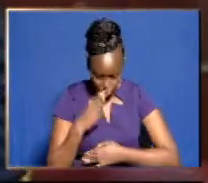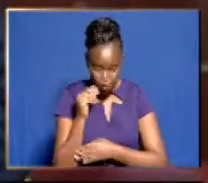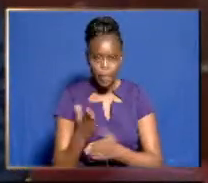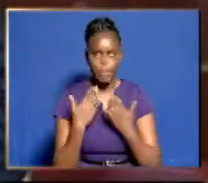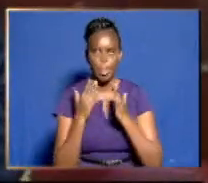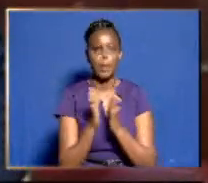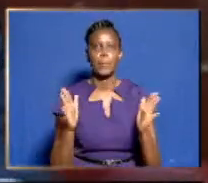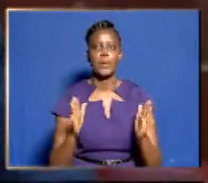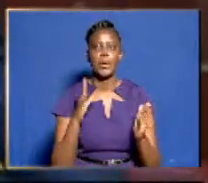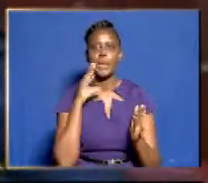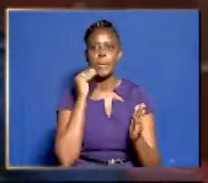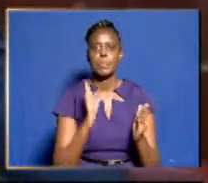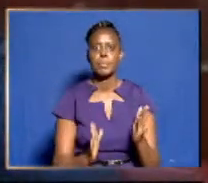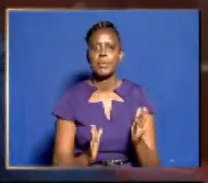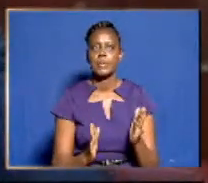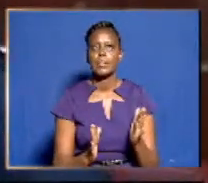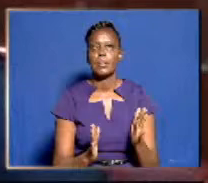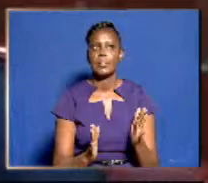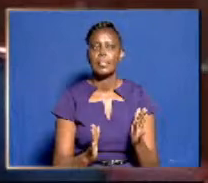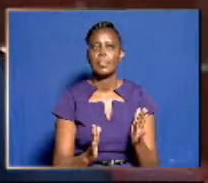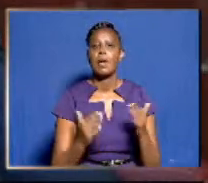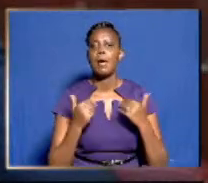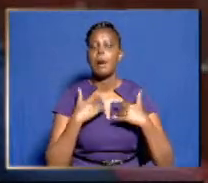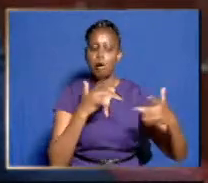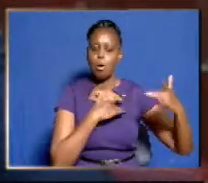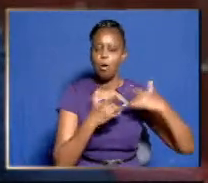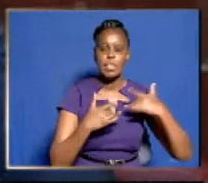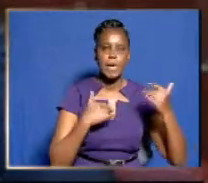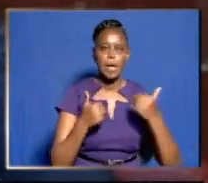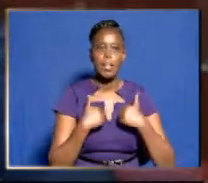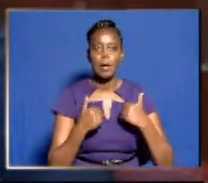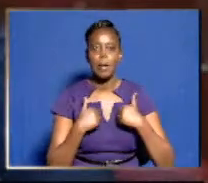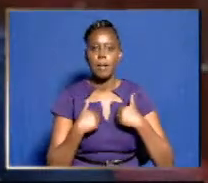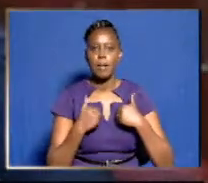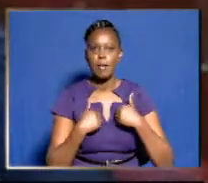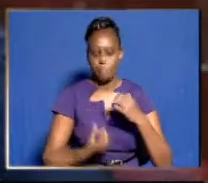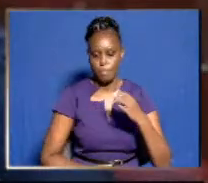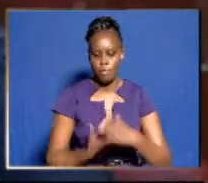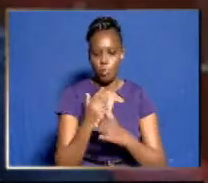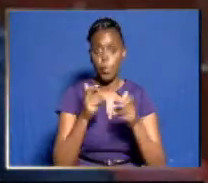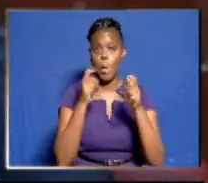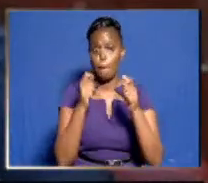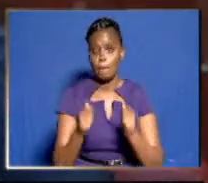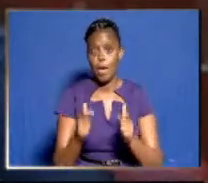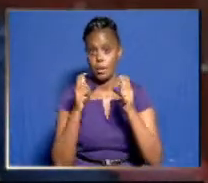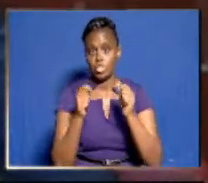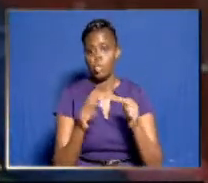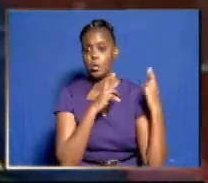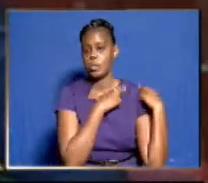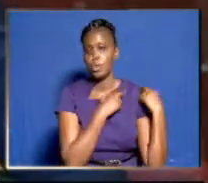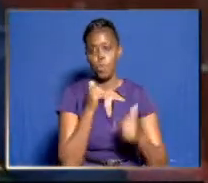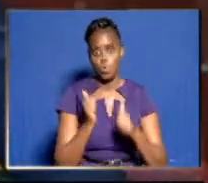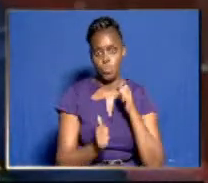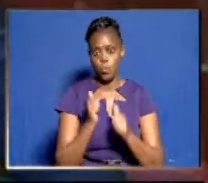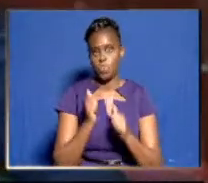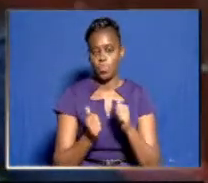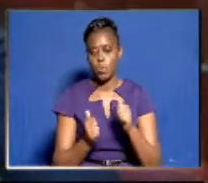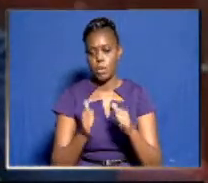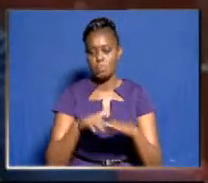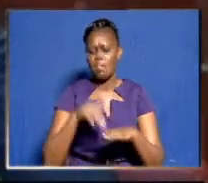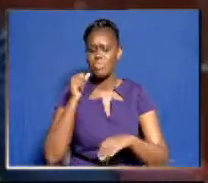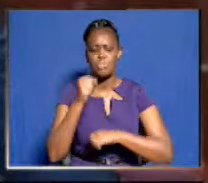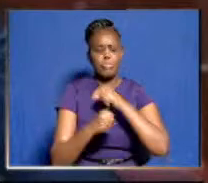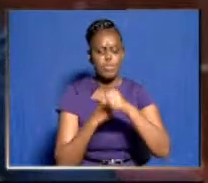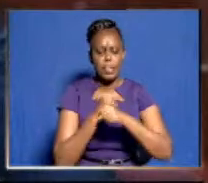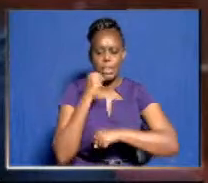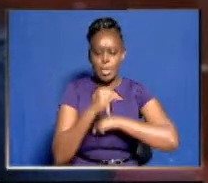much. Honorable Speaker, there is a concern, of course, in the growing pension obligations, which is attributed to many years